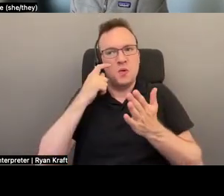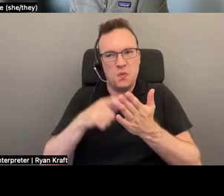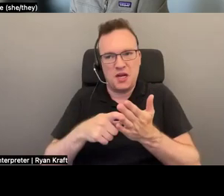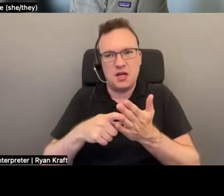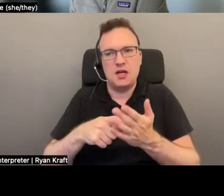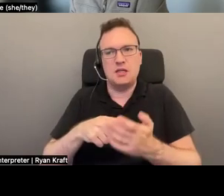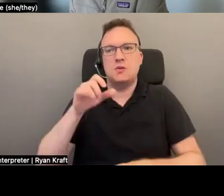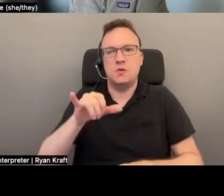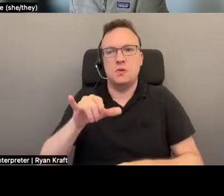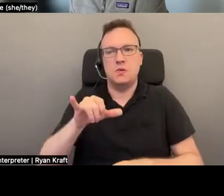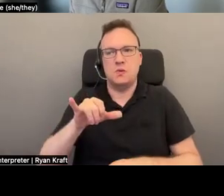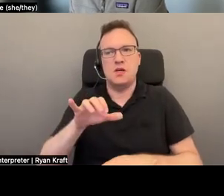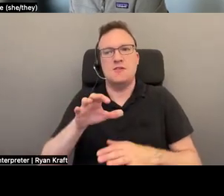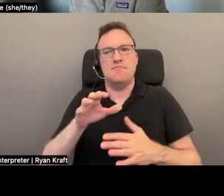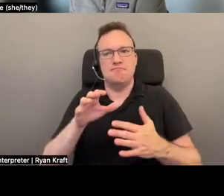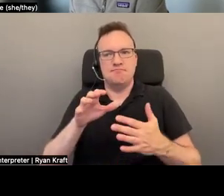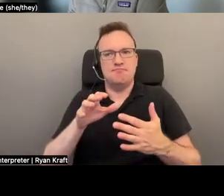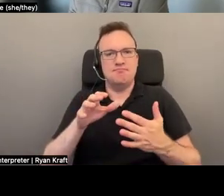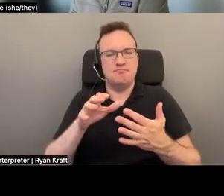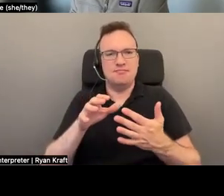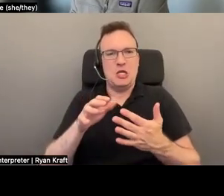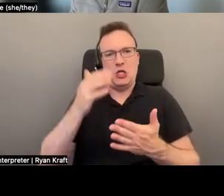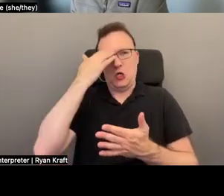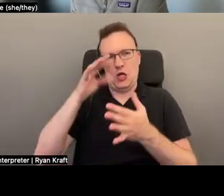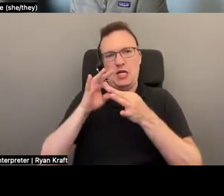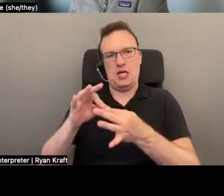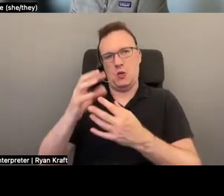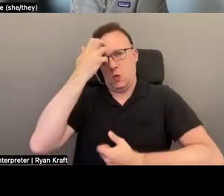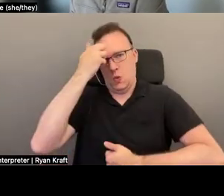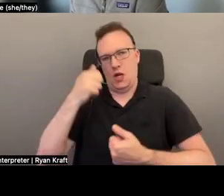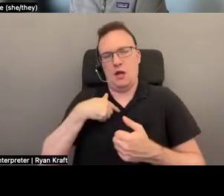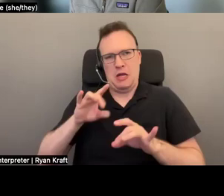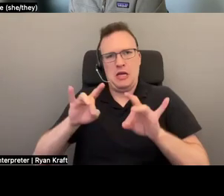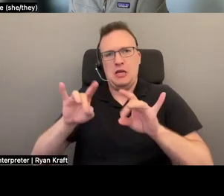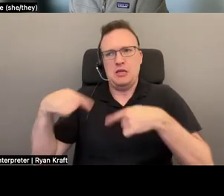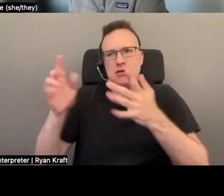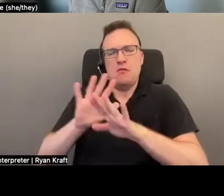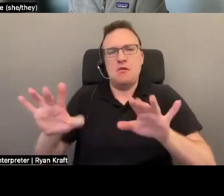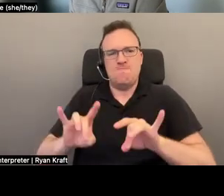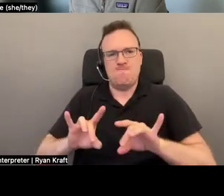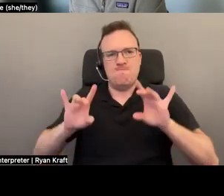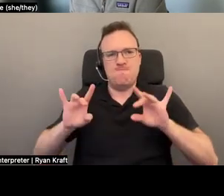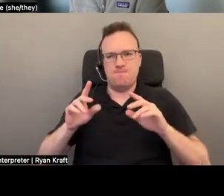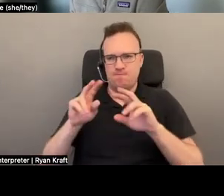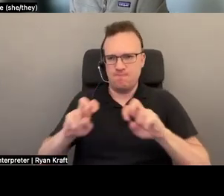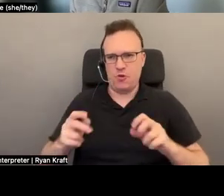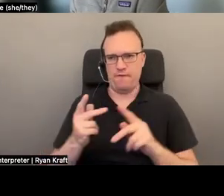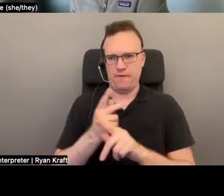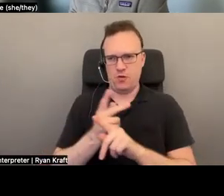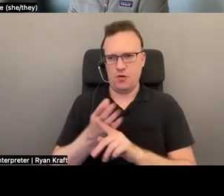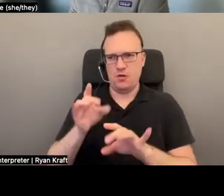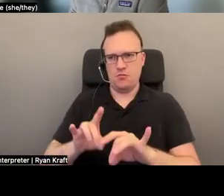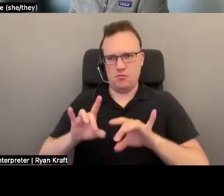colonialism and recognize the systems of